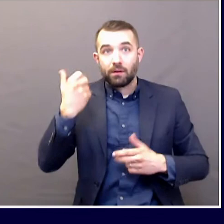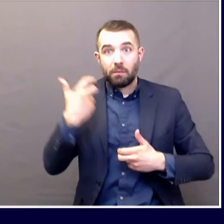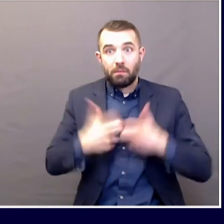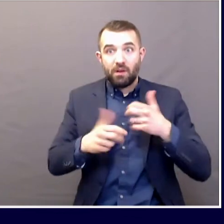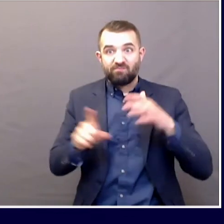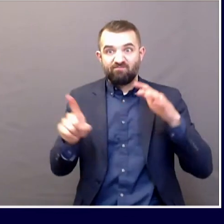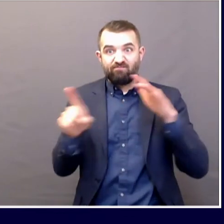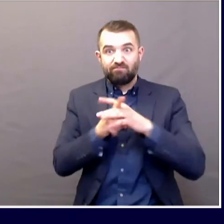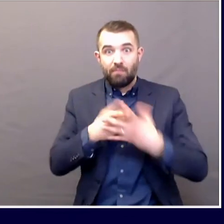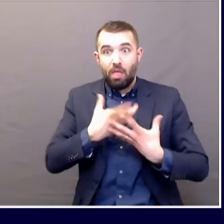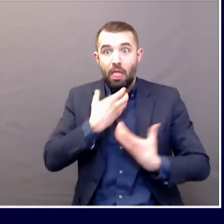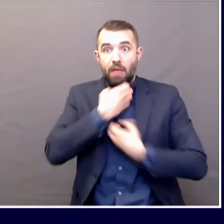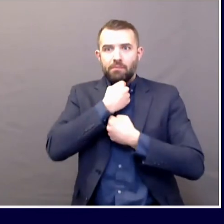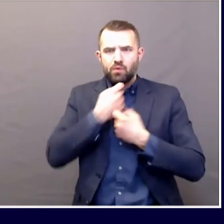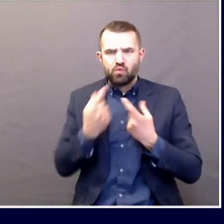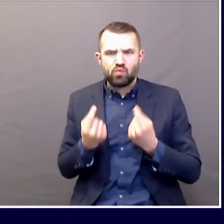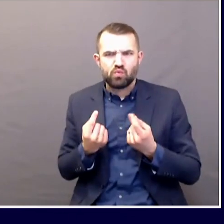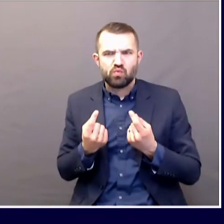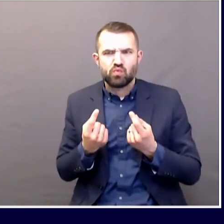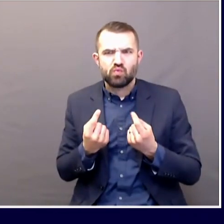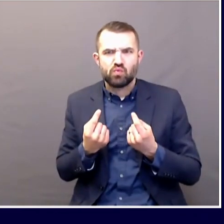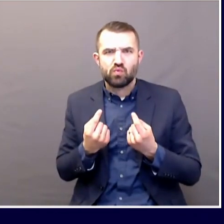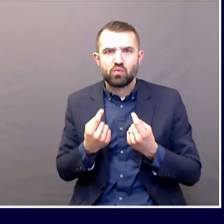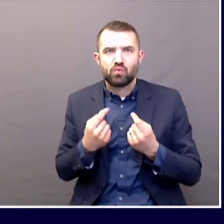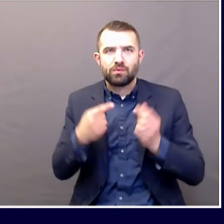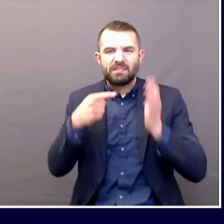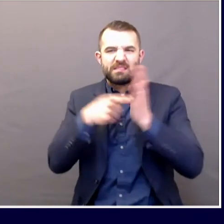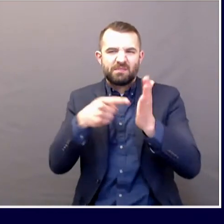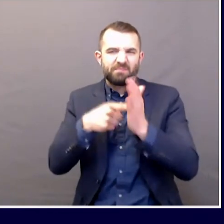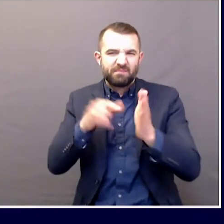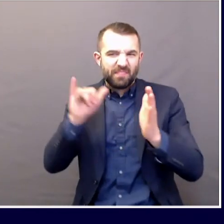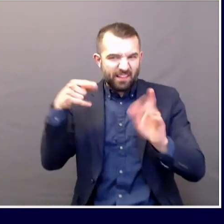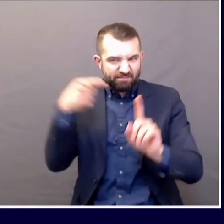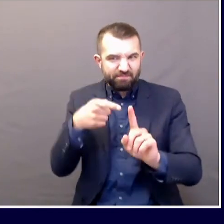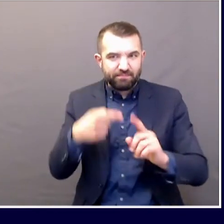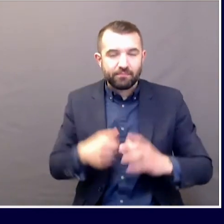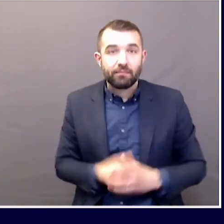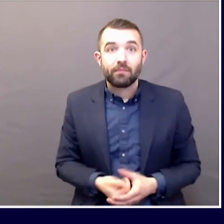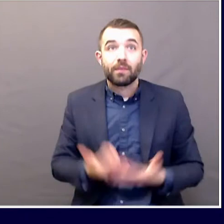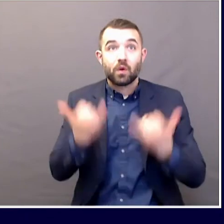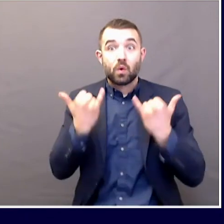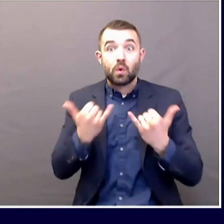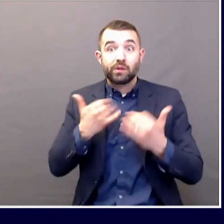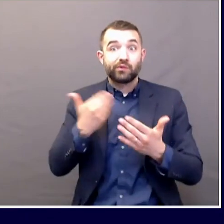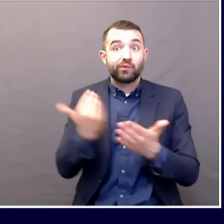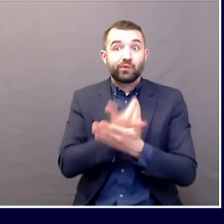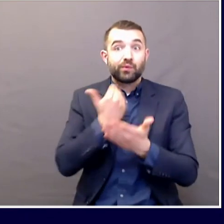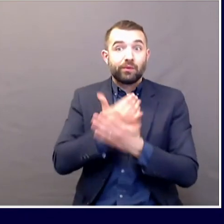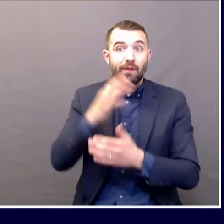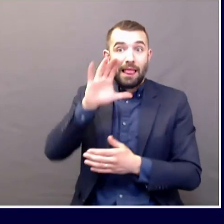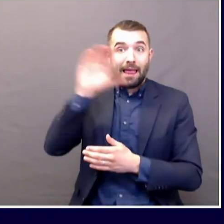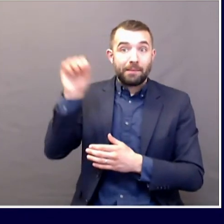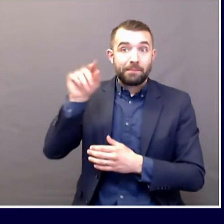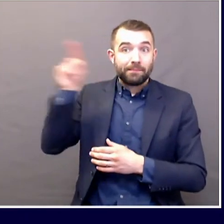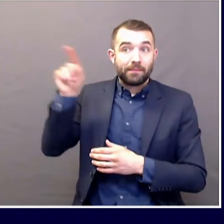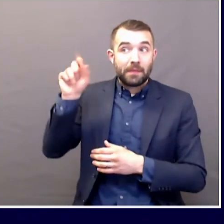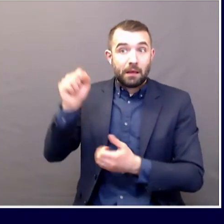could mean drive-through clinics throughout Maine, which would be, I think, a real plus for some of our more remote areas.